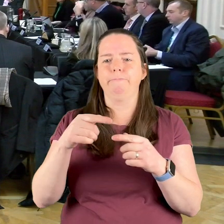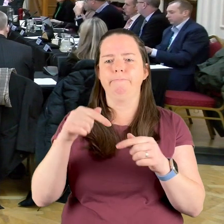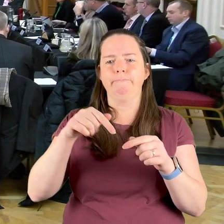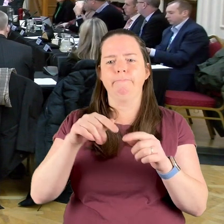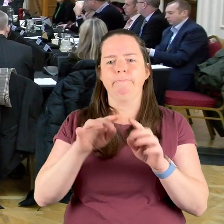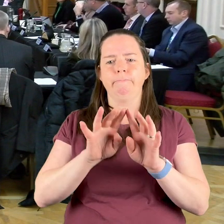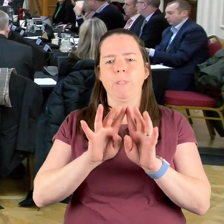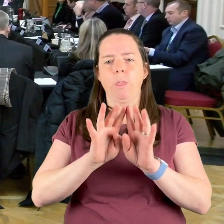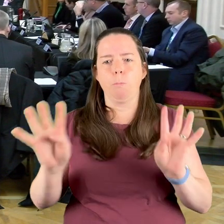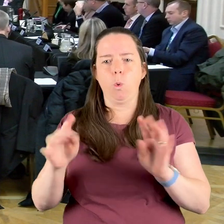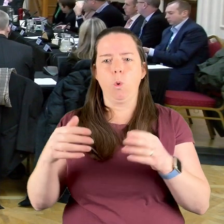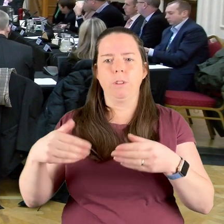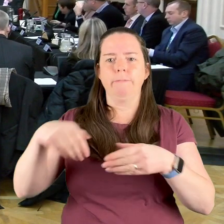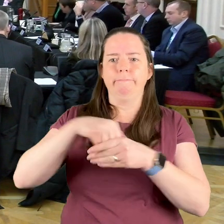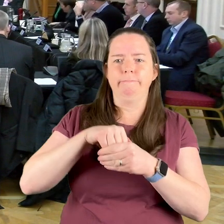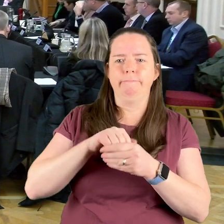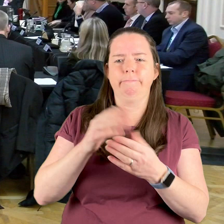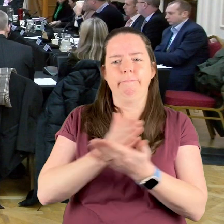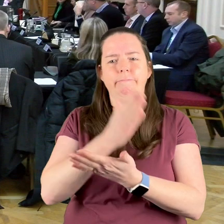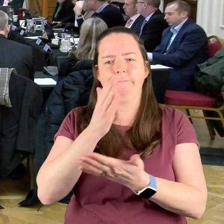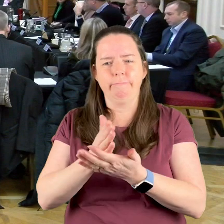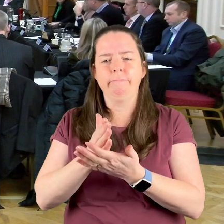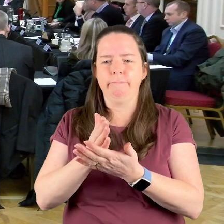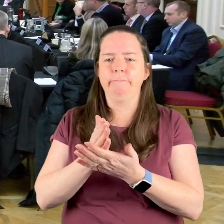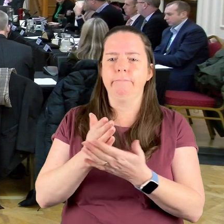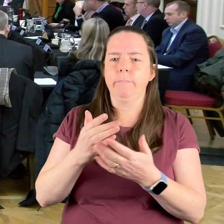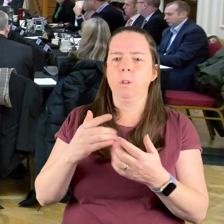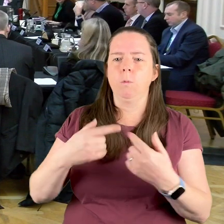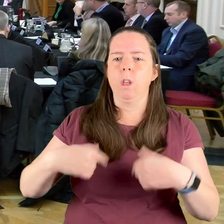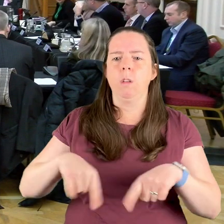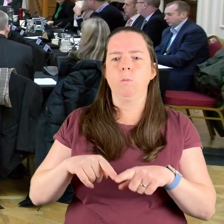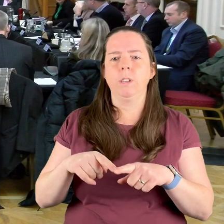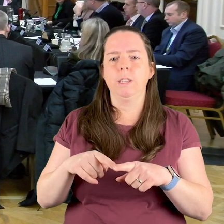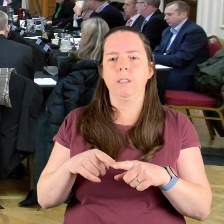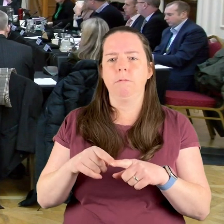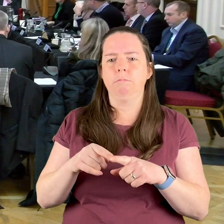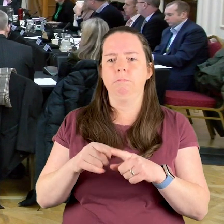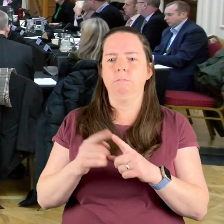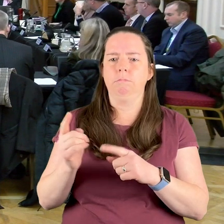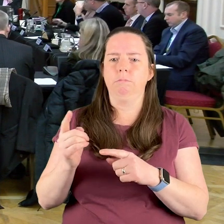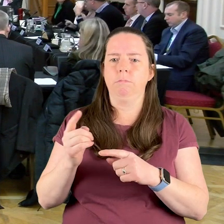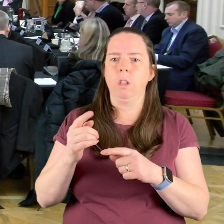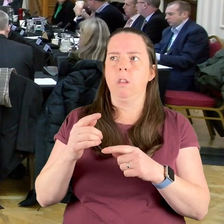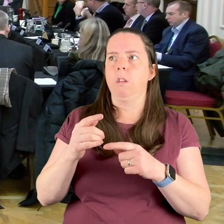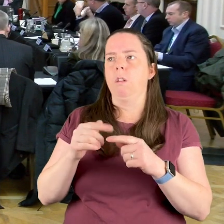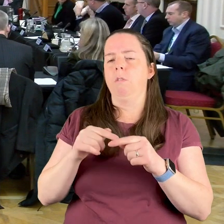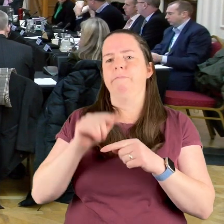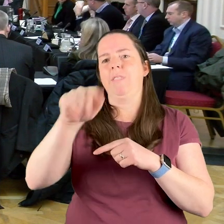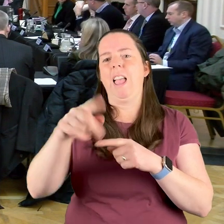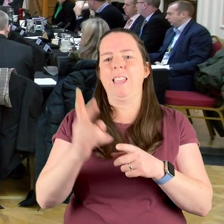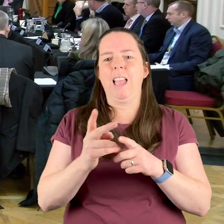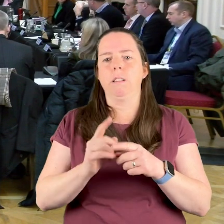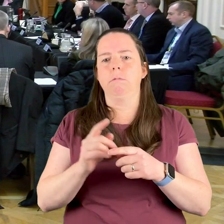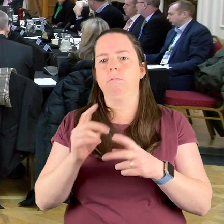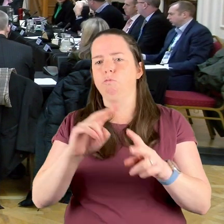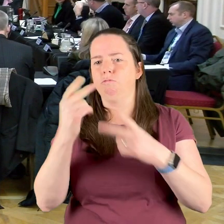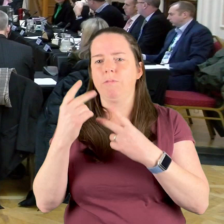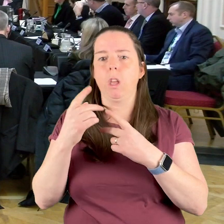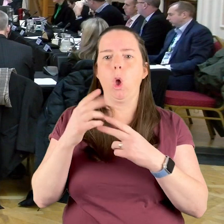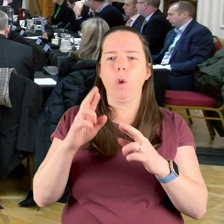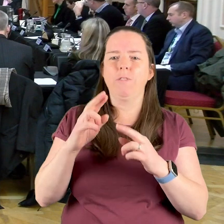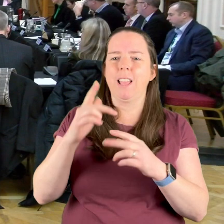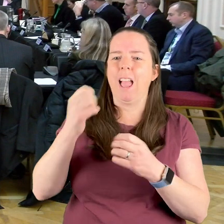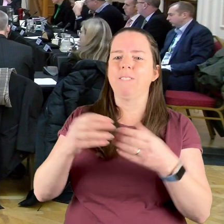section in the seminar session of this board, where we're probably going to come back with, hopefully by that time we'll have more guidance